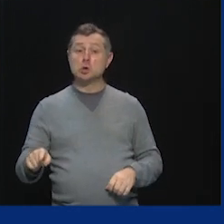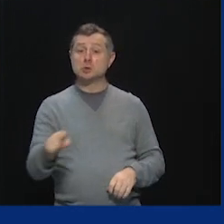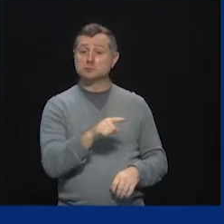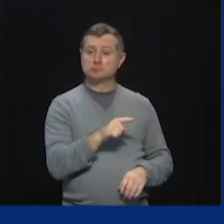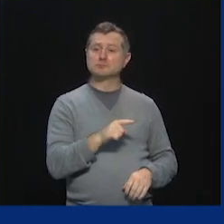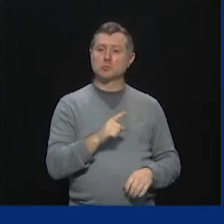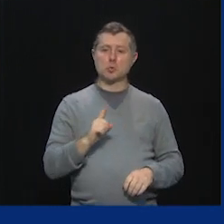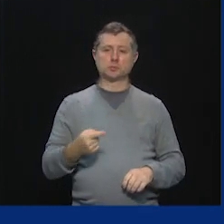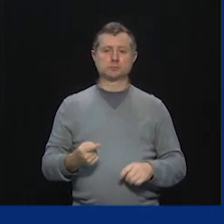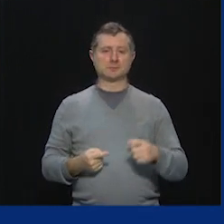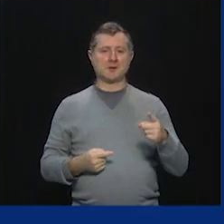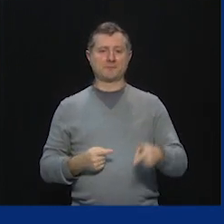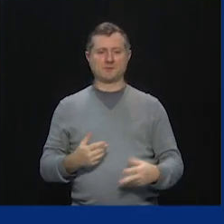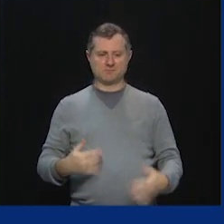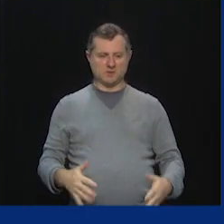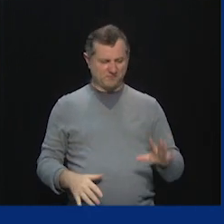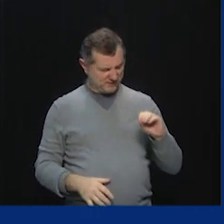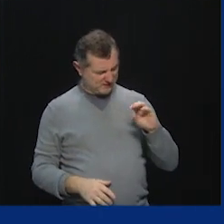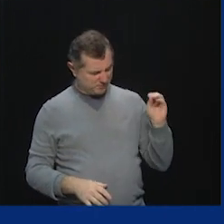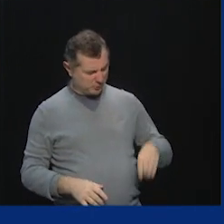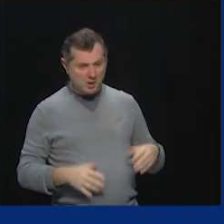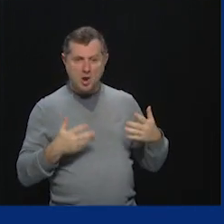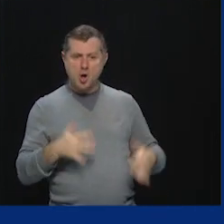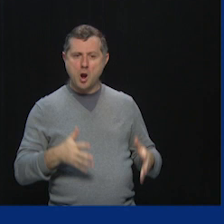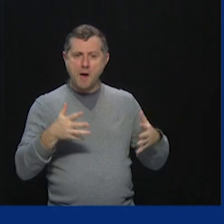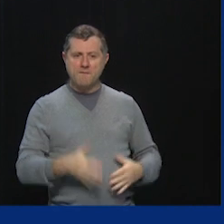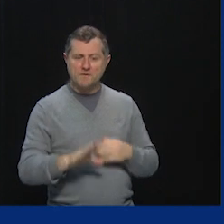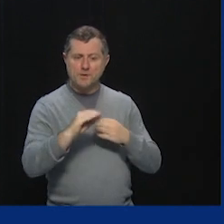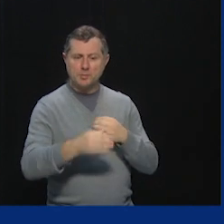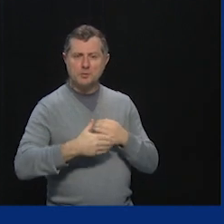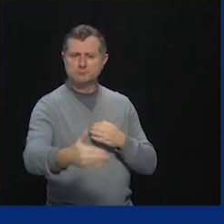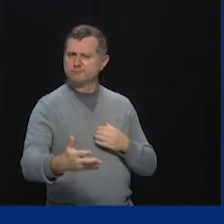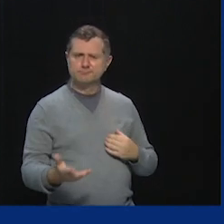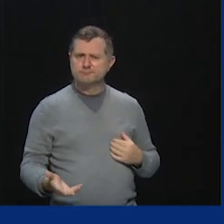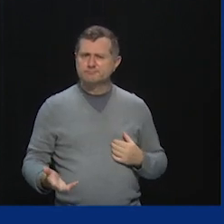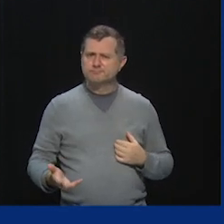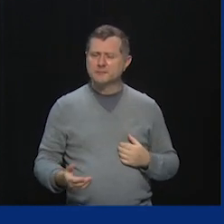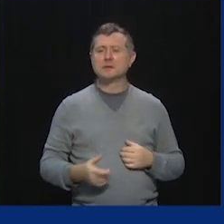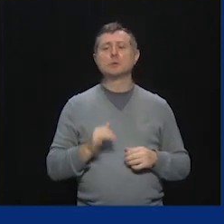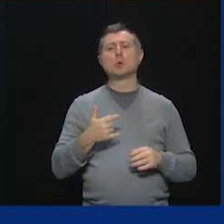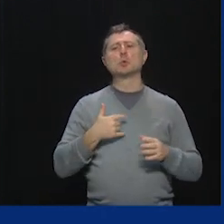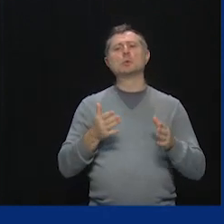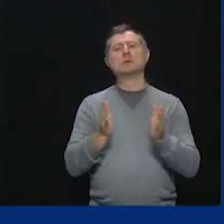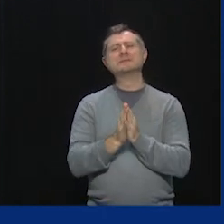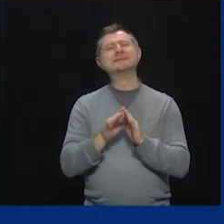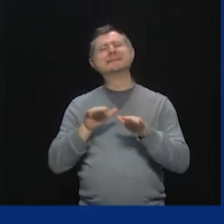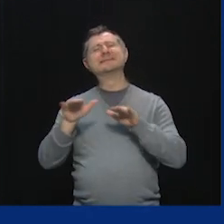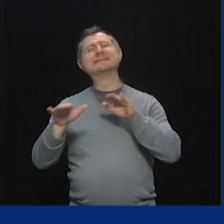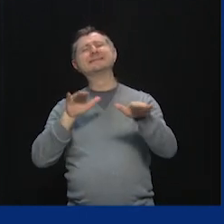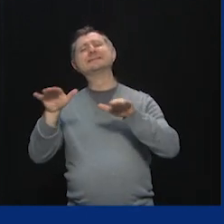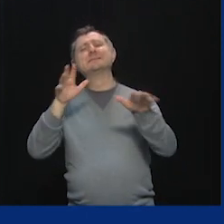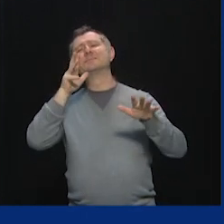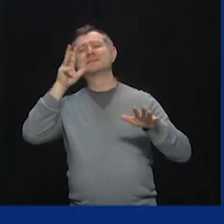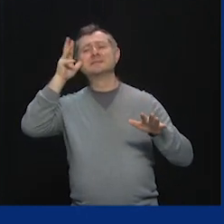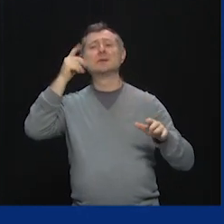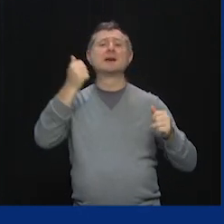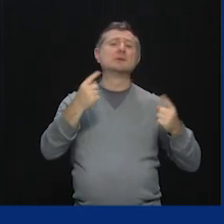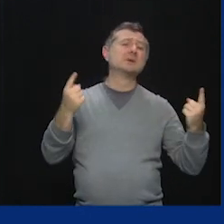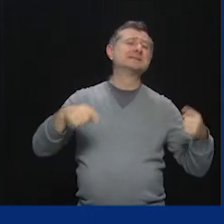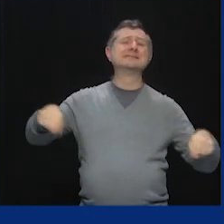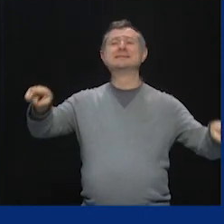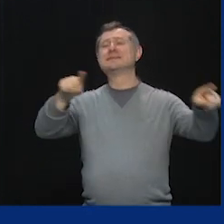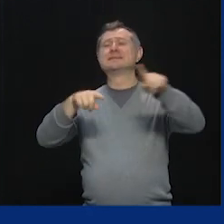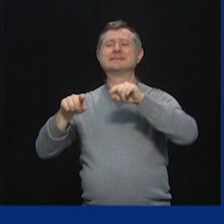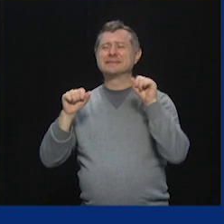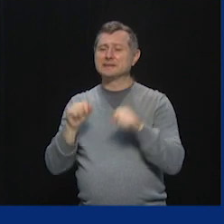I'm calling on parents. I'm calling on anyone who can influence this process to say, please, if you want to make sure your children are safe